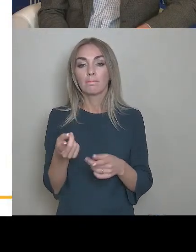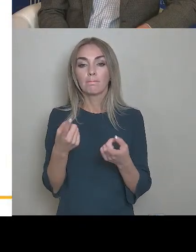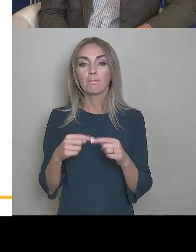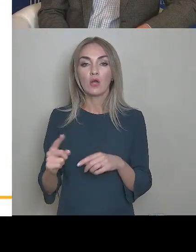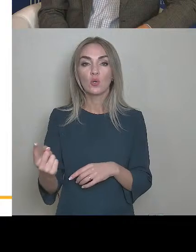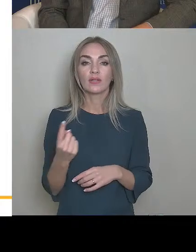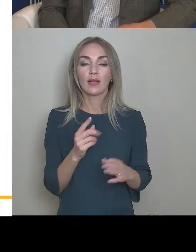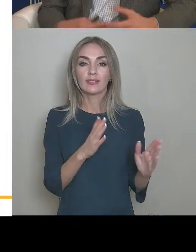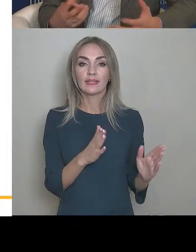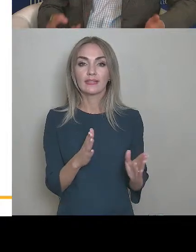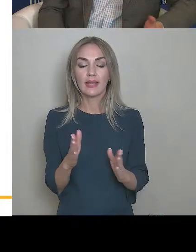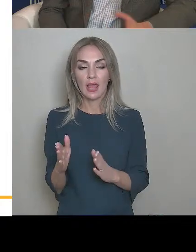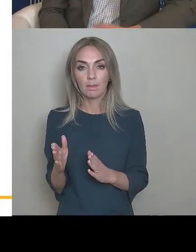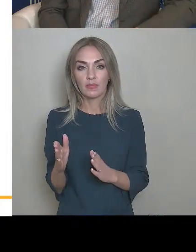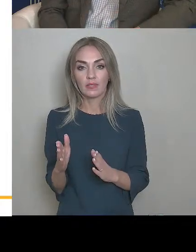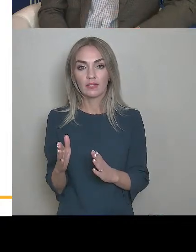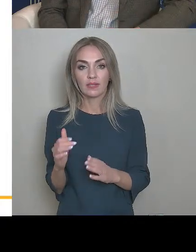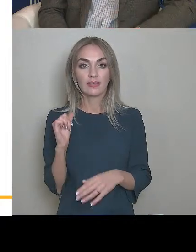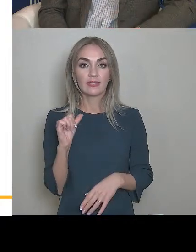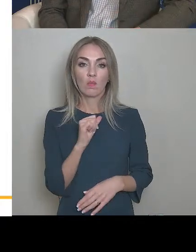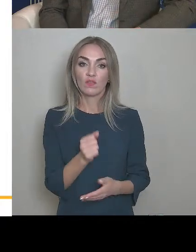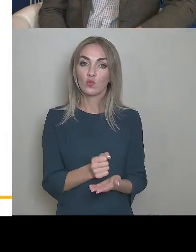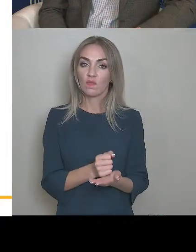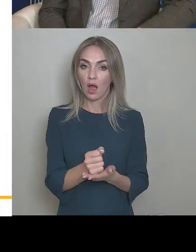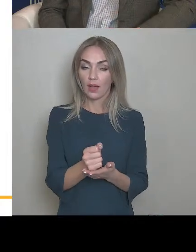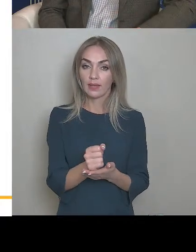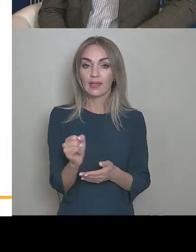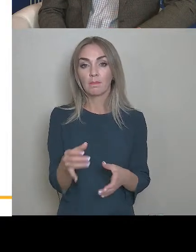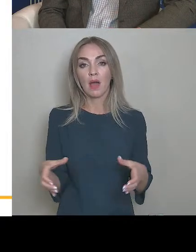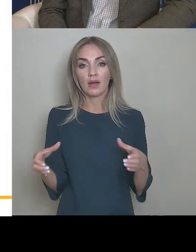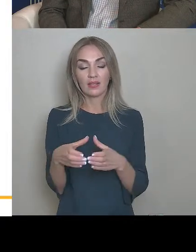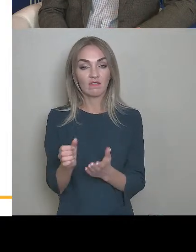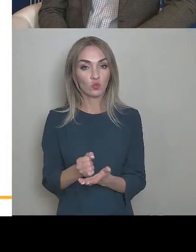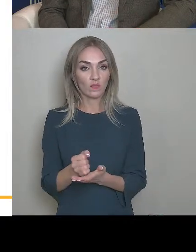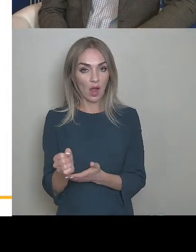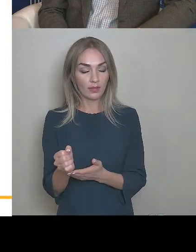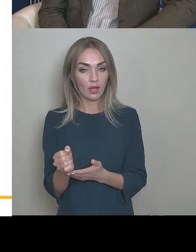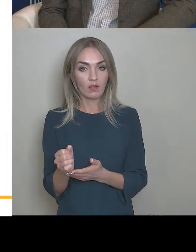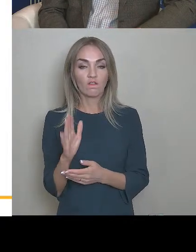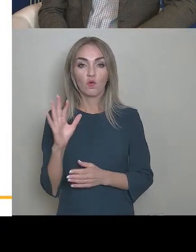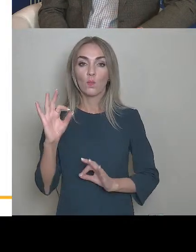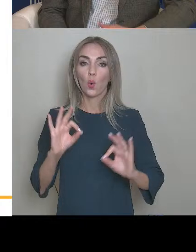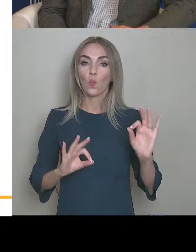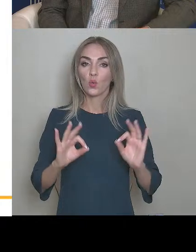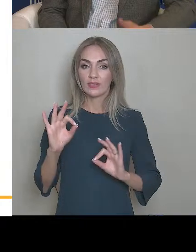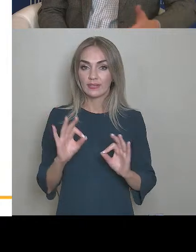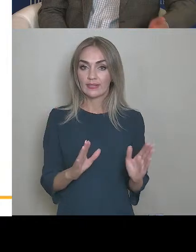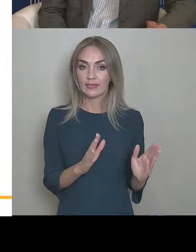in the constituencies under majoritarian system, there we can see both